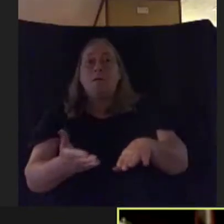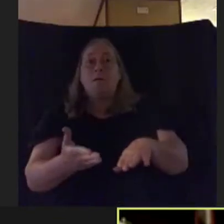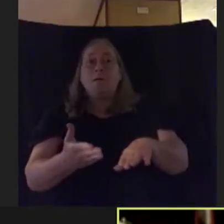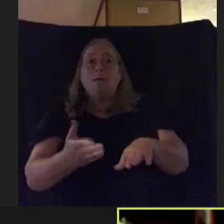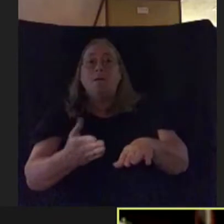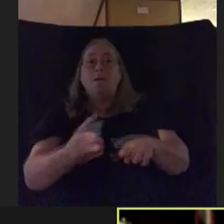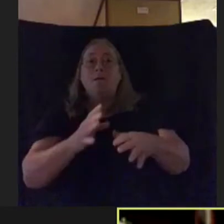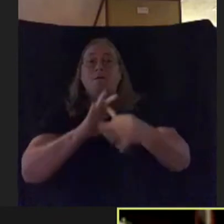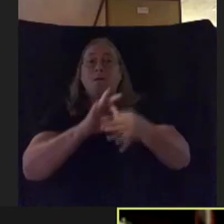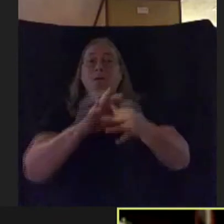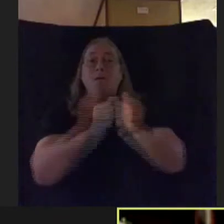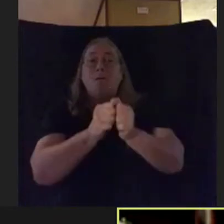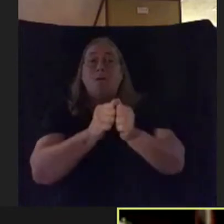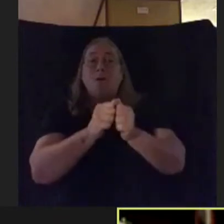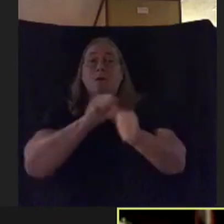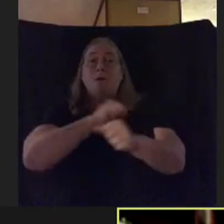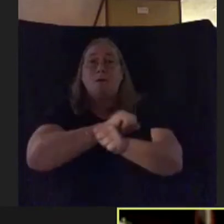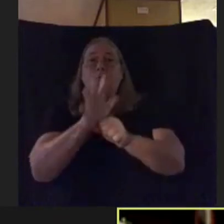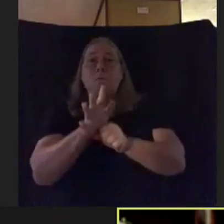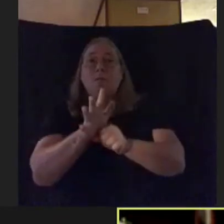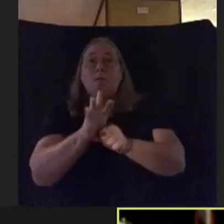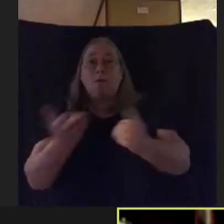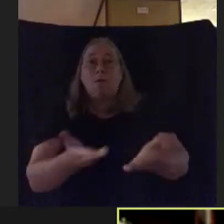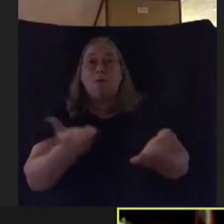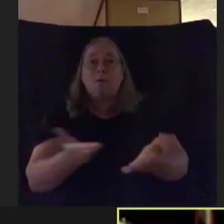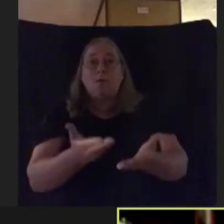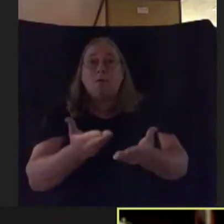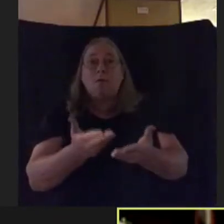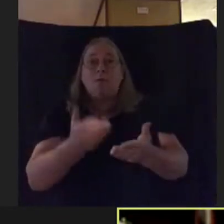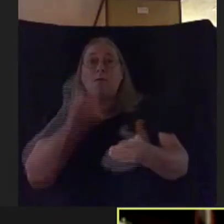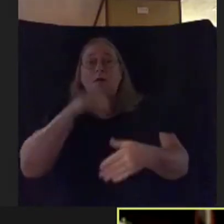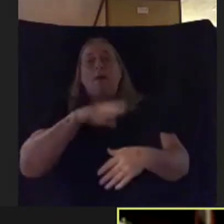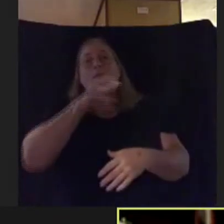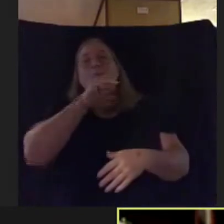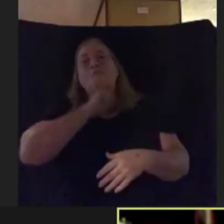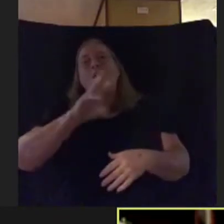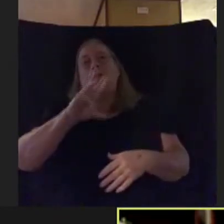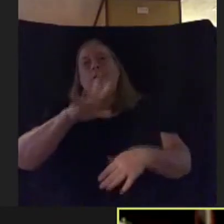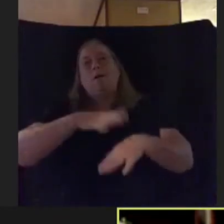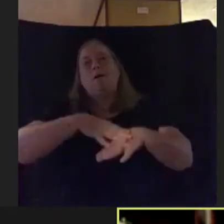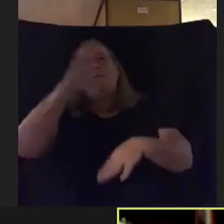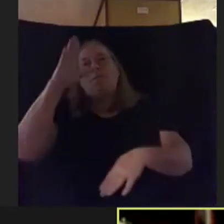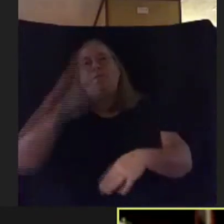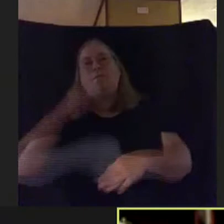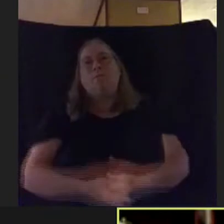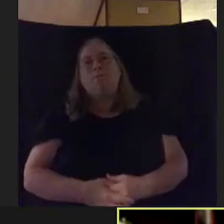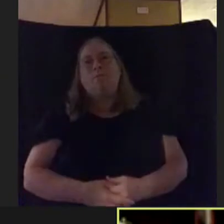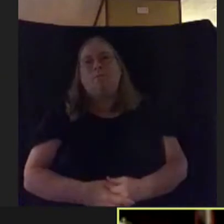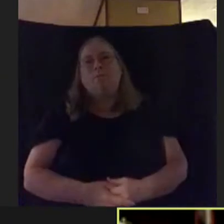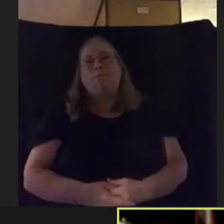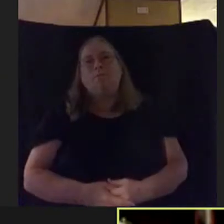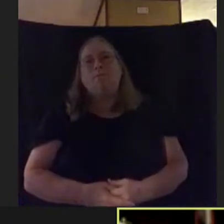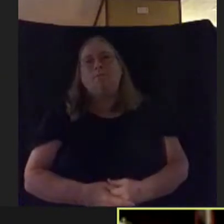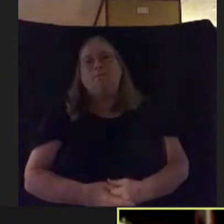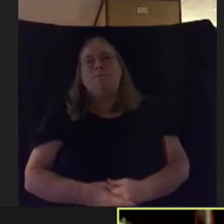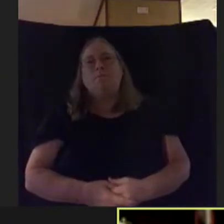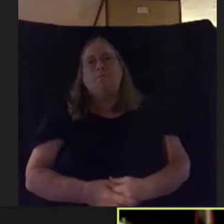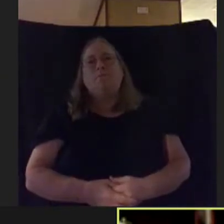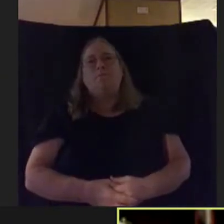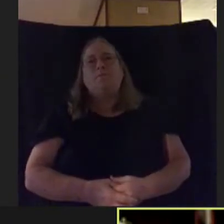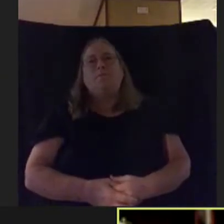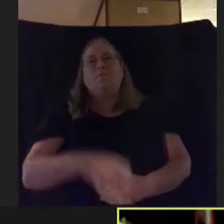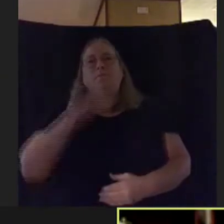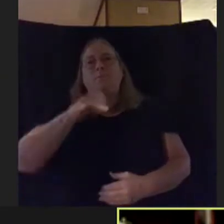in Mississippi have been in individuals 65 and older. And that's why that is so important for